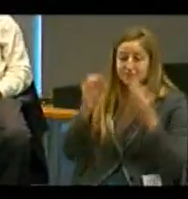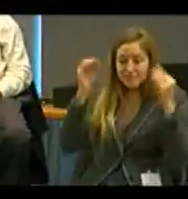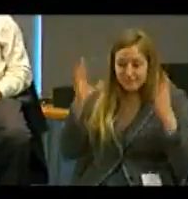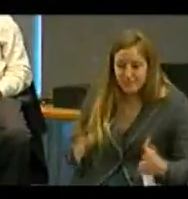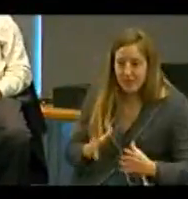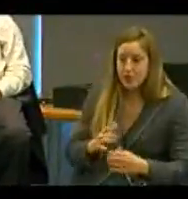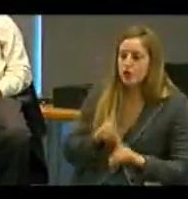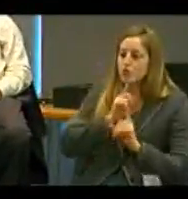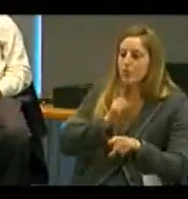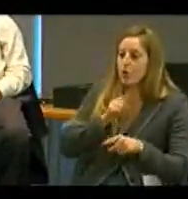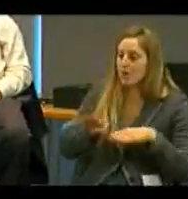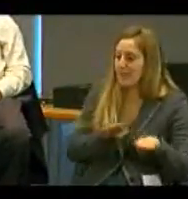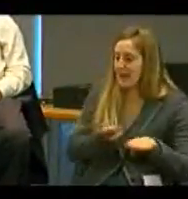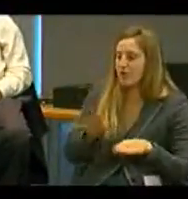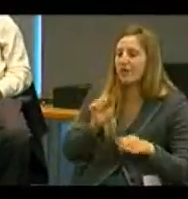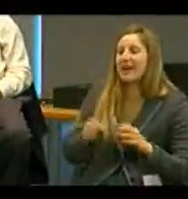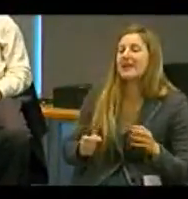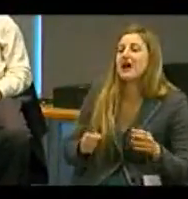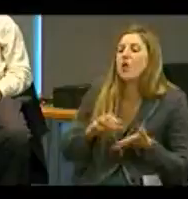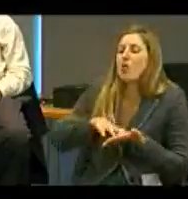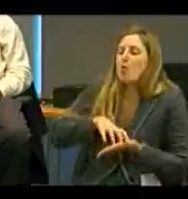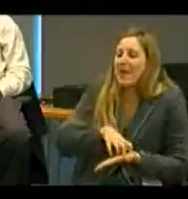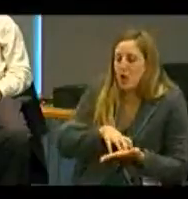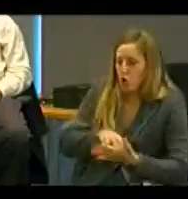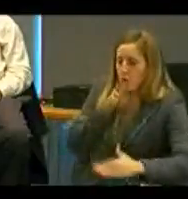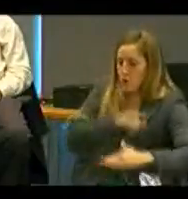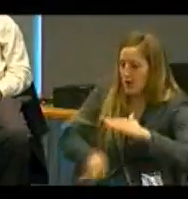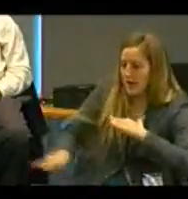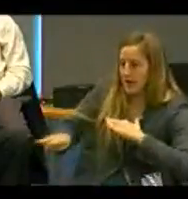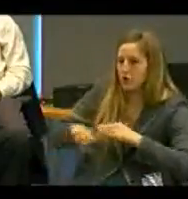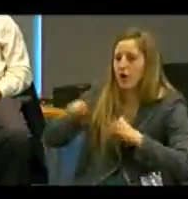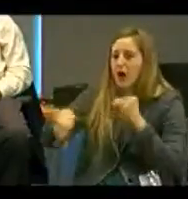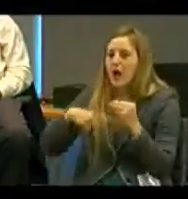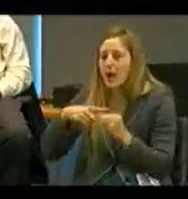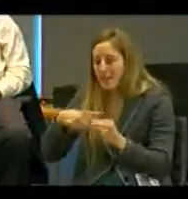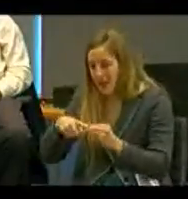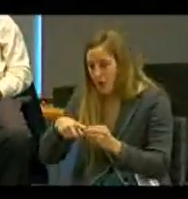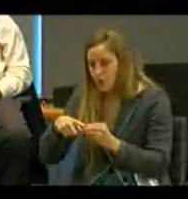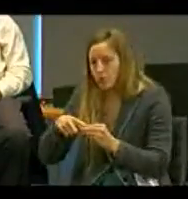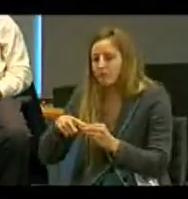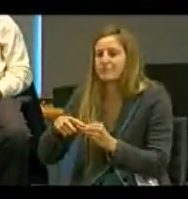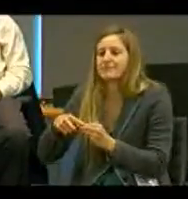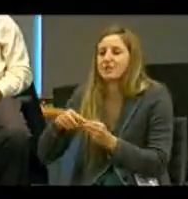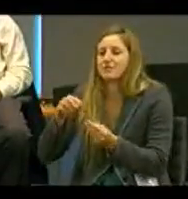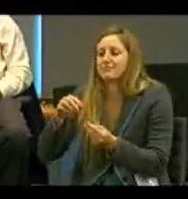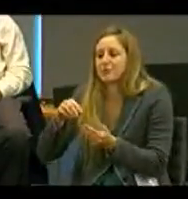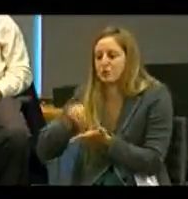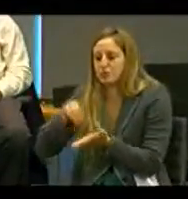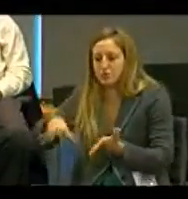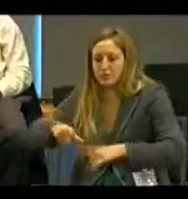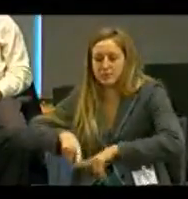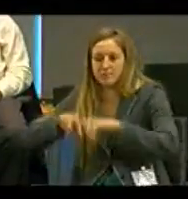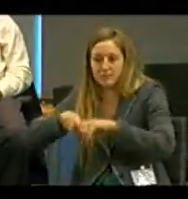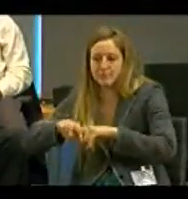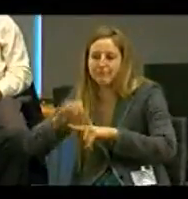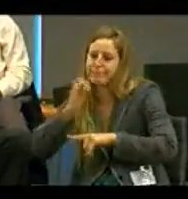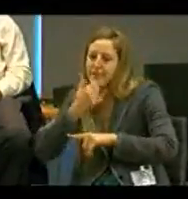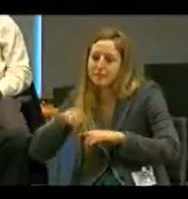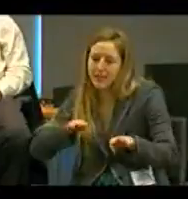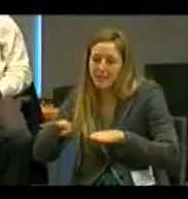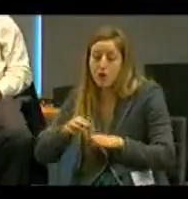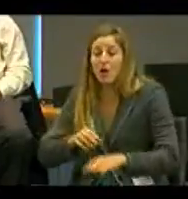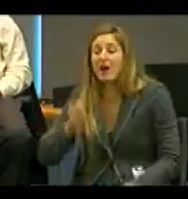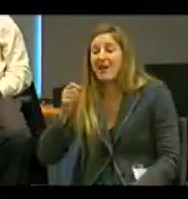was a far weaker predictor of suspensions than parents-reported misbehavior. So I would just like to make another point